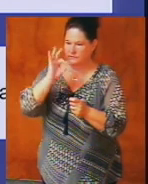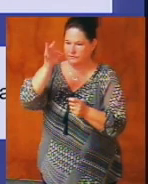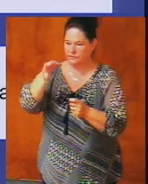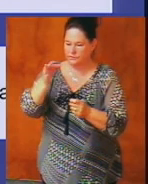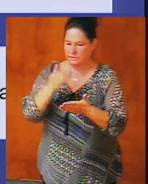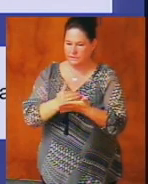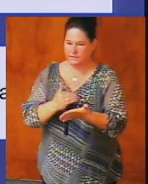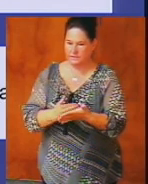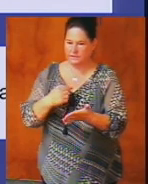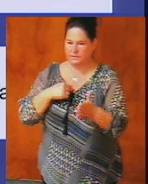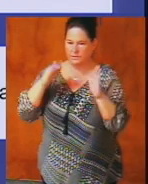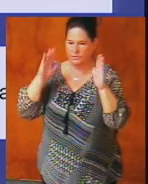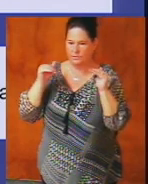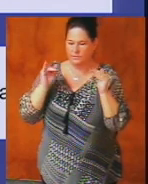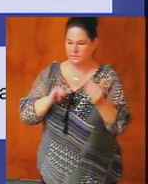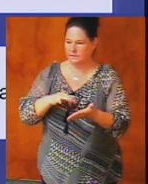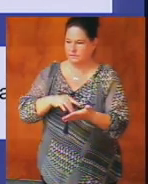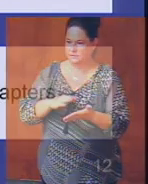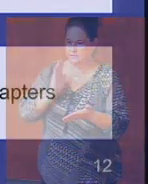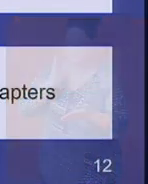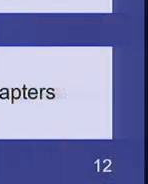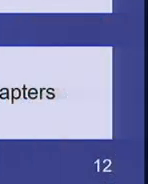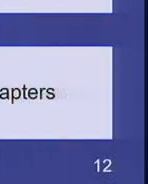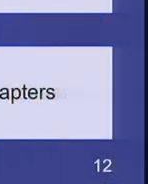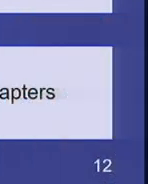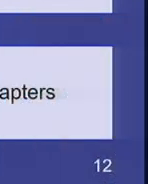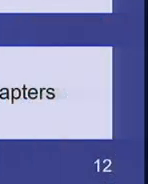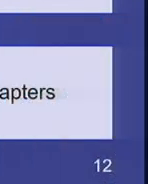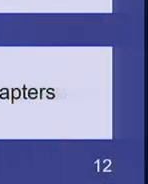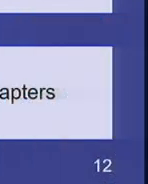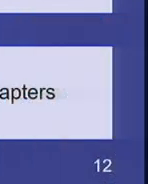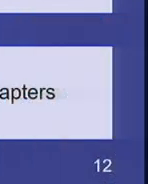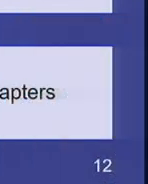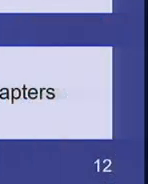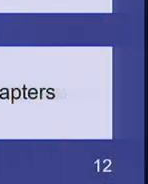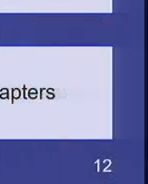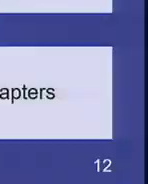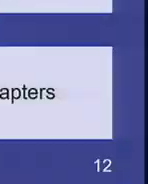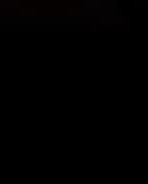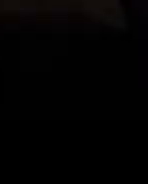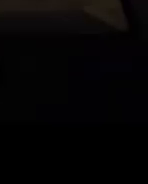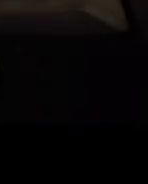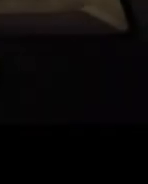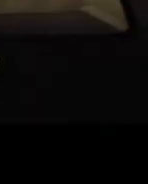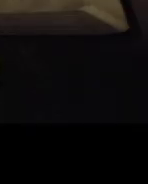future lessons. I hope this study will prove to be helpful for all of us. Thank you.